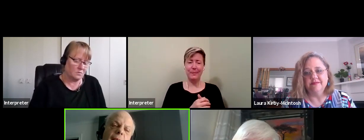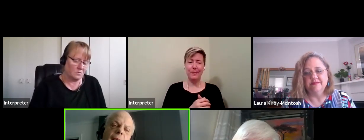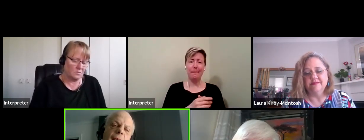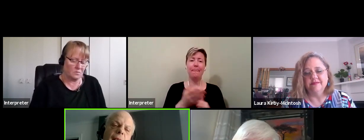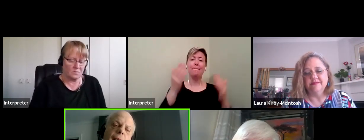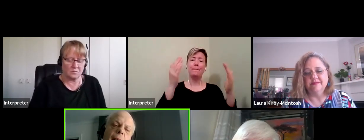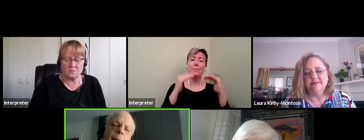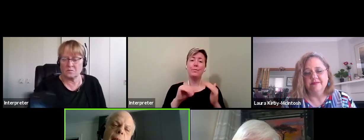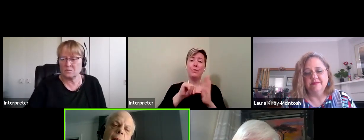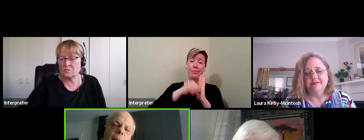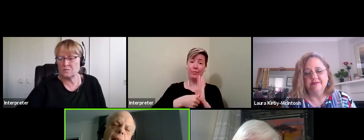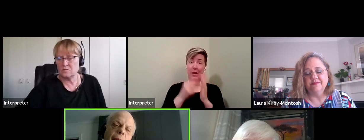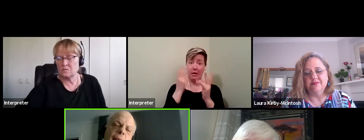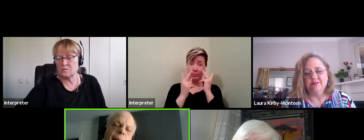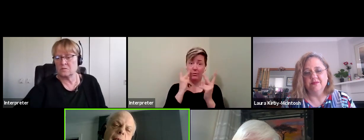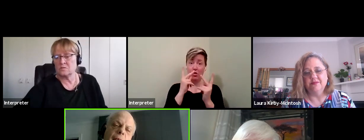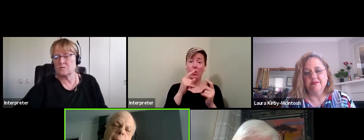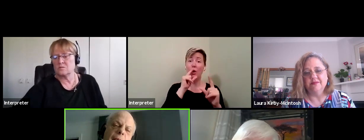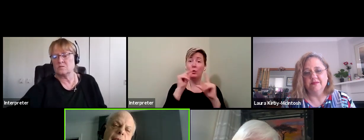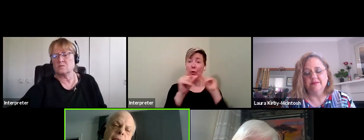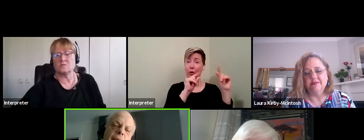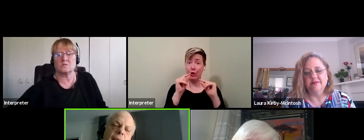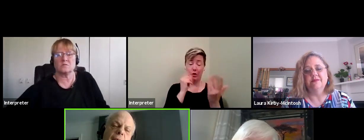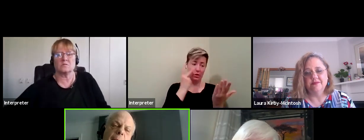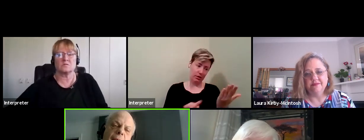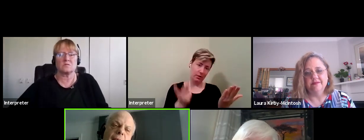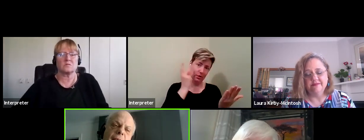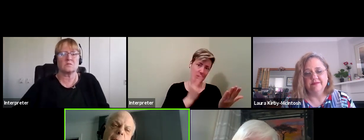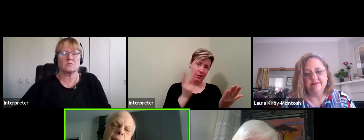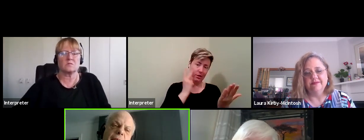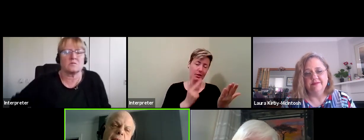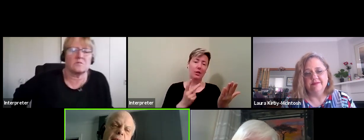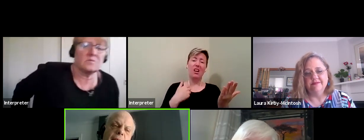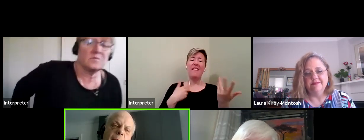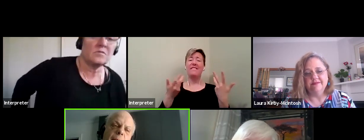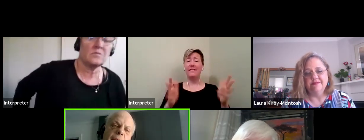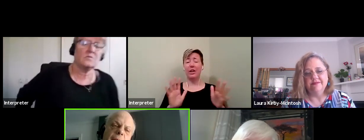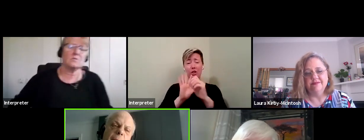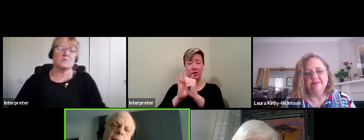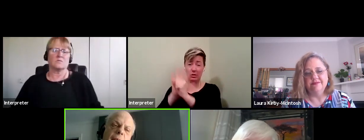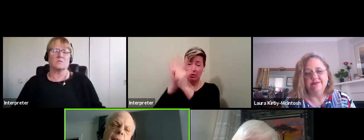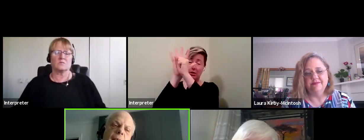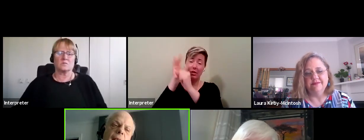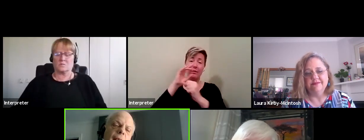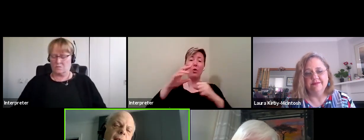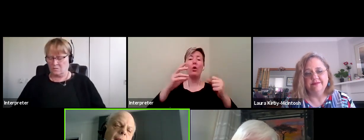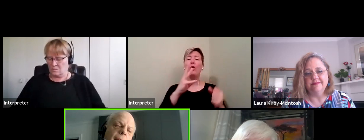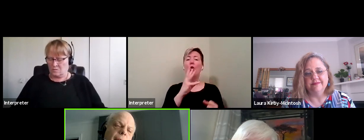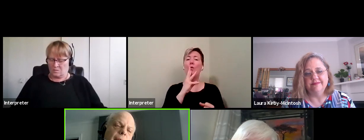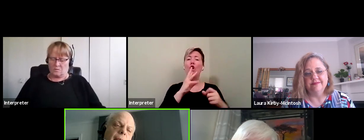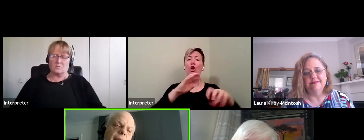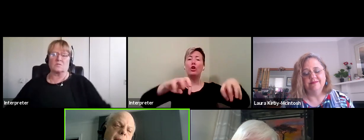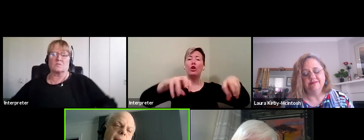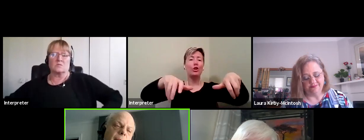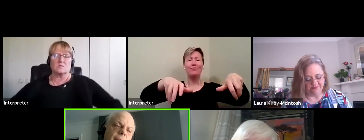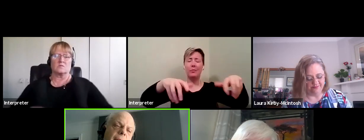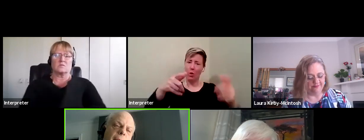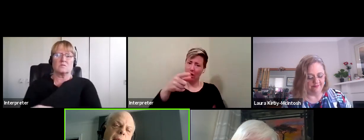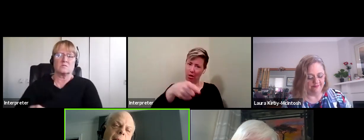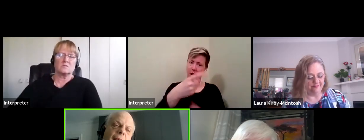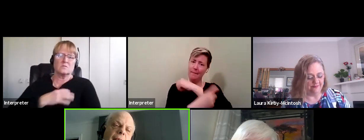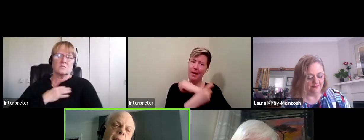day. We fought for accommodations like automatic taps and sinks and so on as a community for years, and of